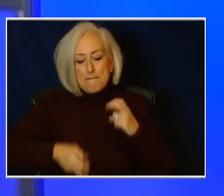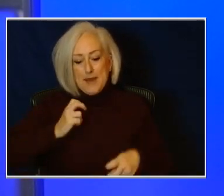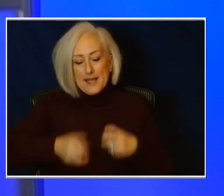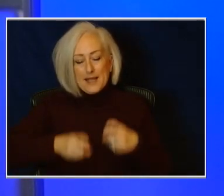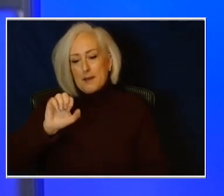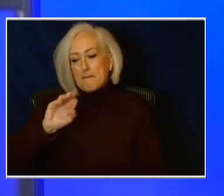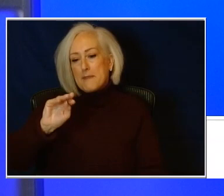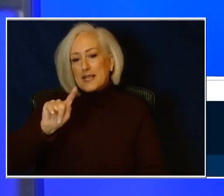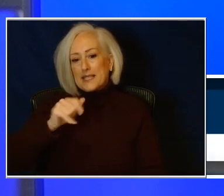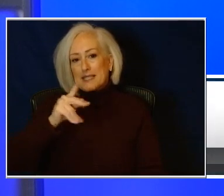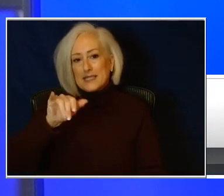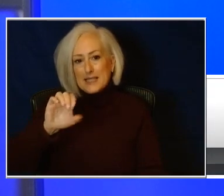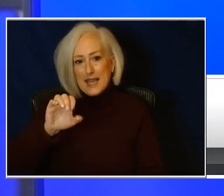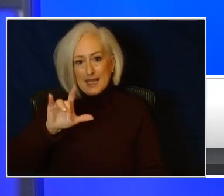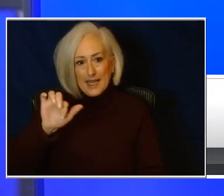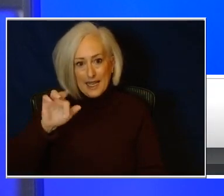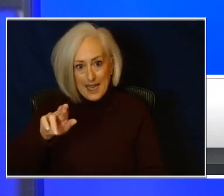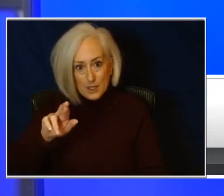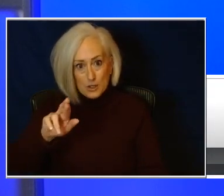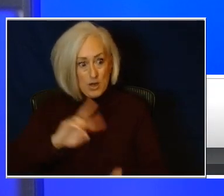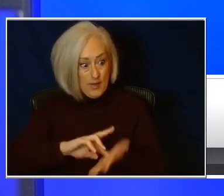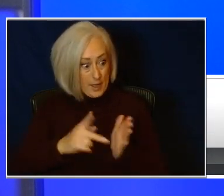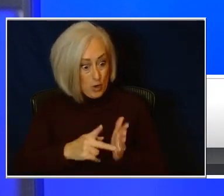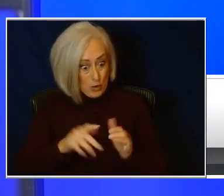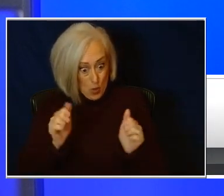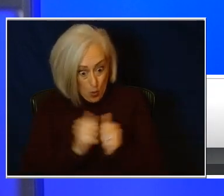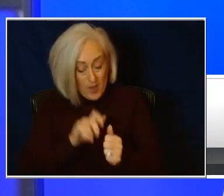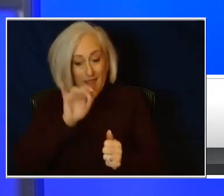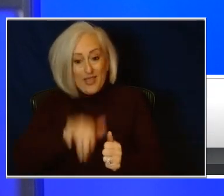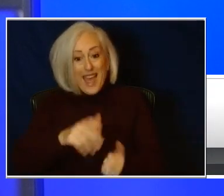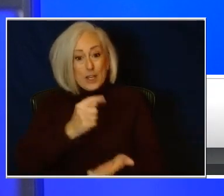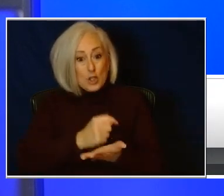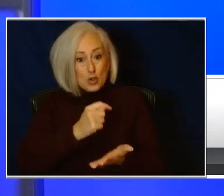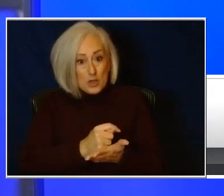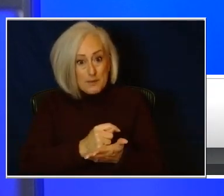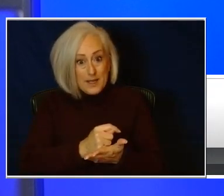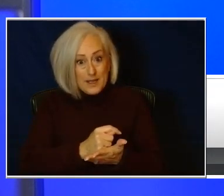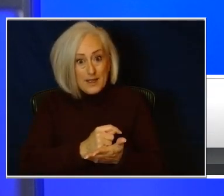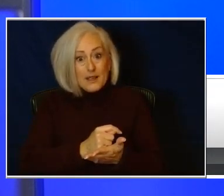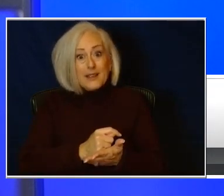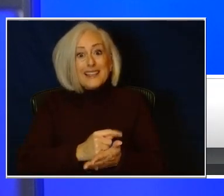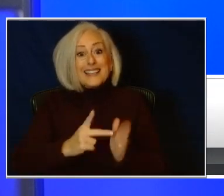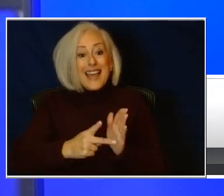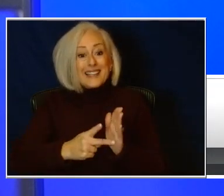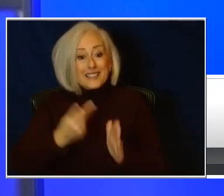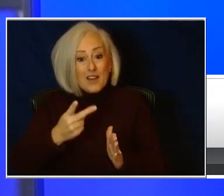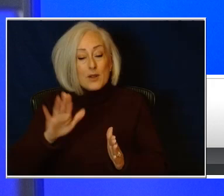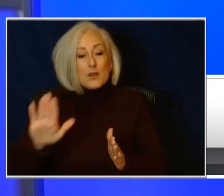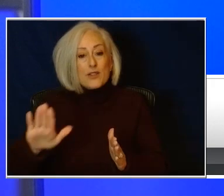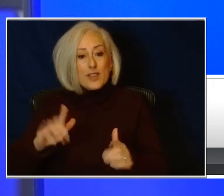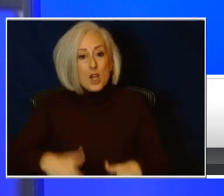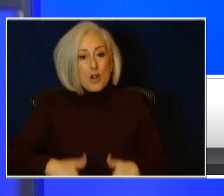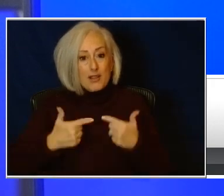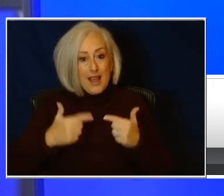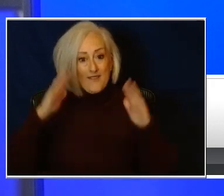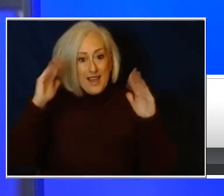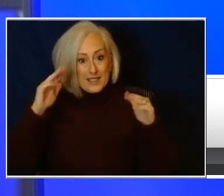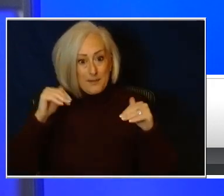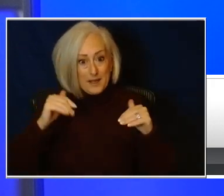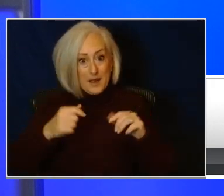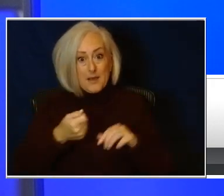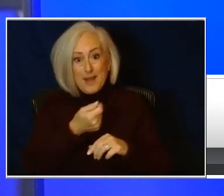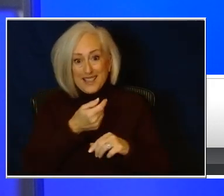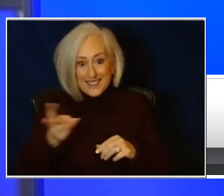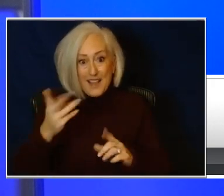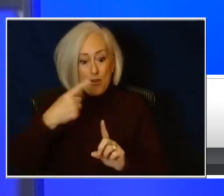can actually extend patients' life expectancy, almost double, by several months at the end of life. And so